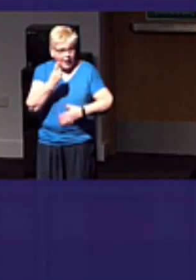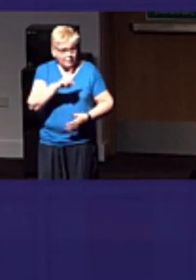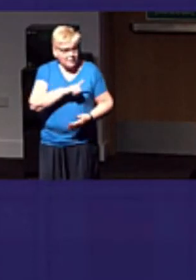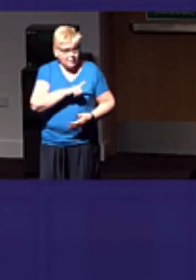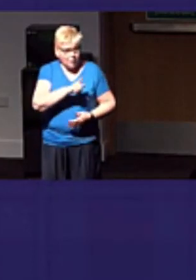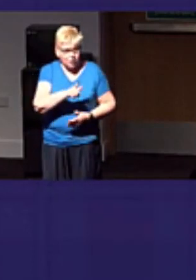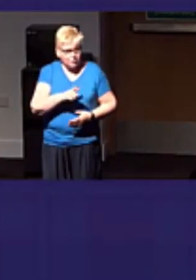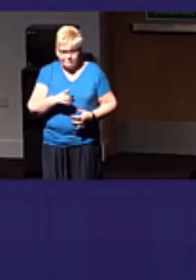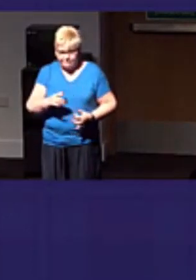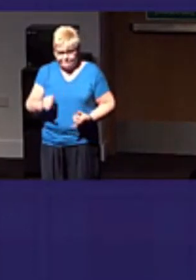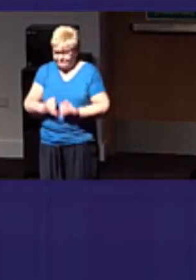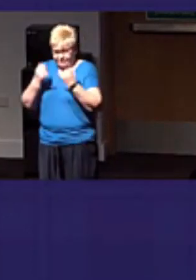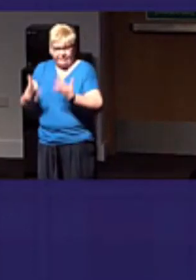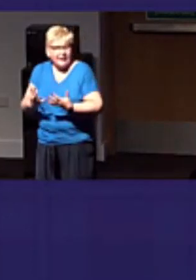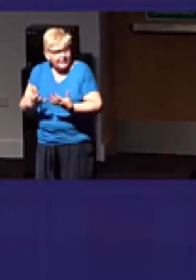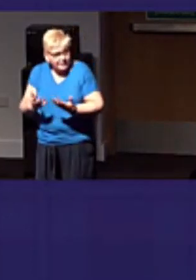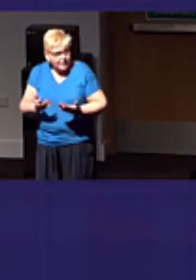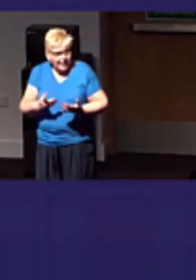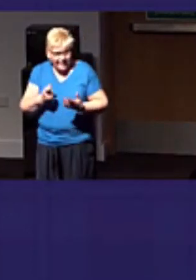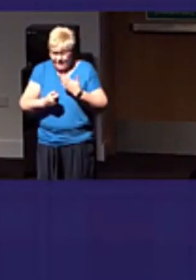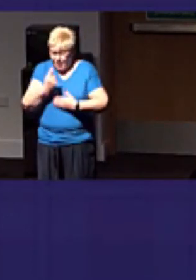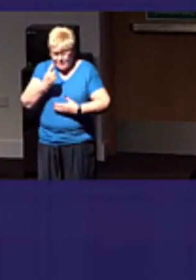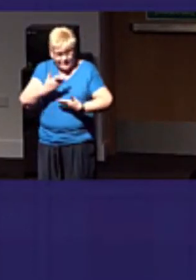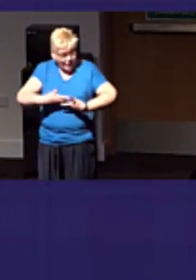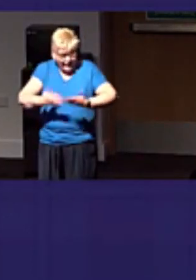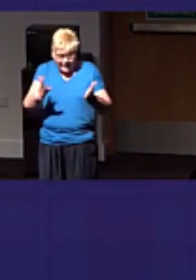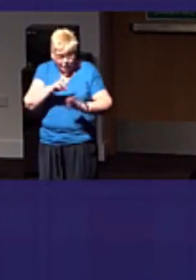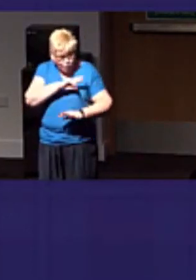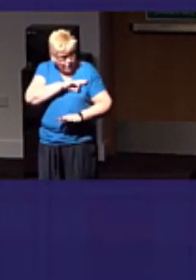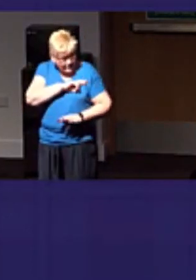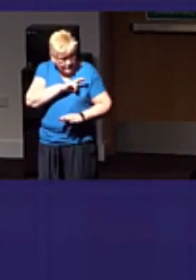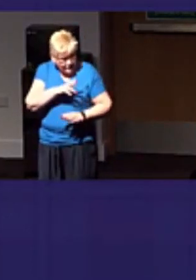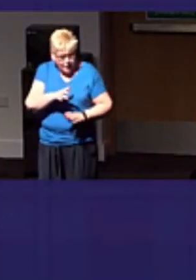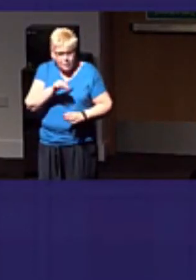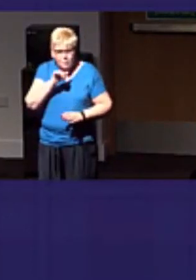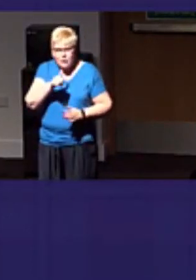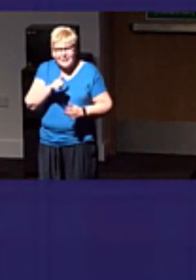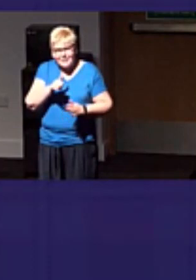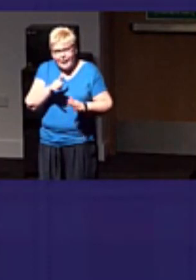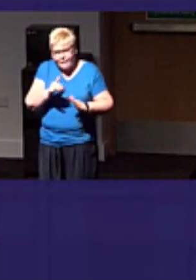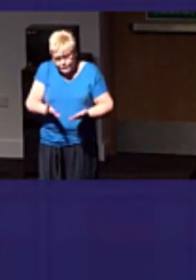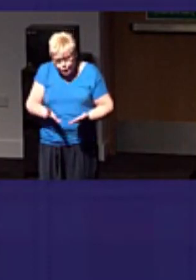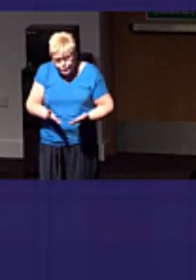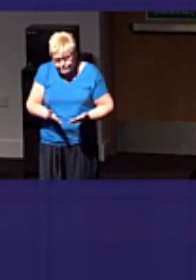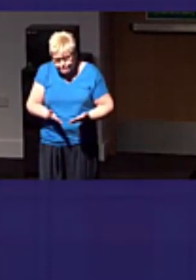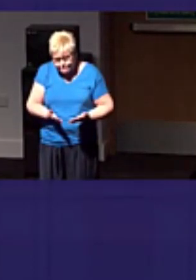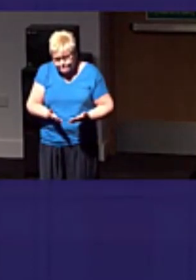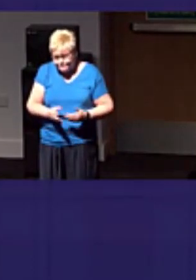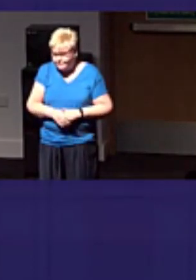project. It can happen for everything, but it doesn't necessarily have to.